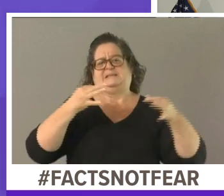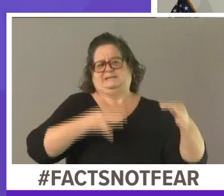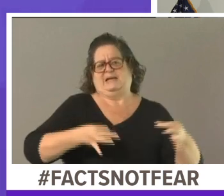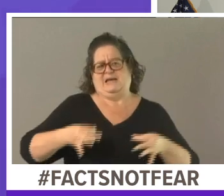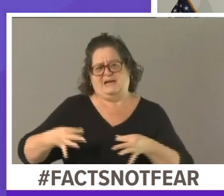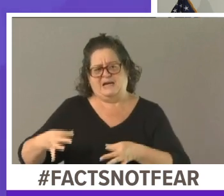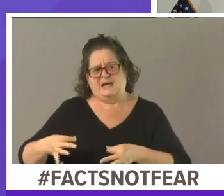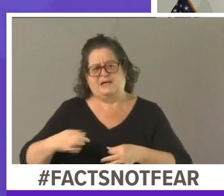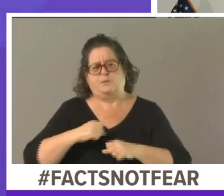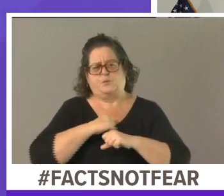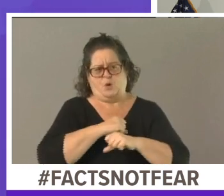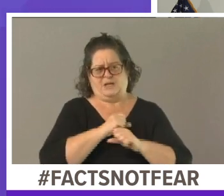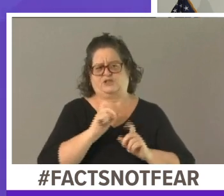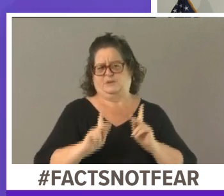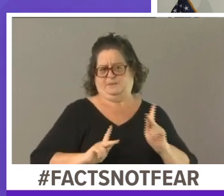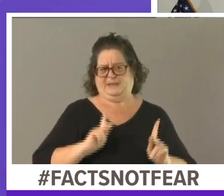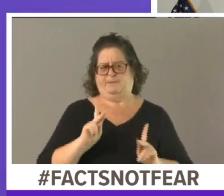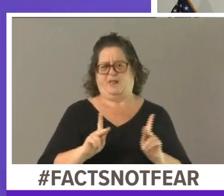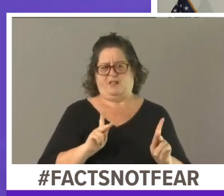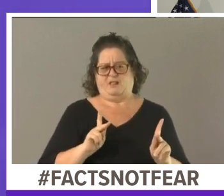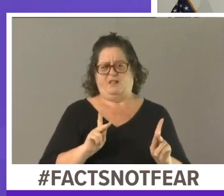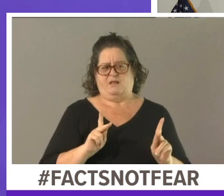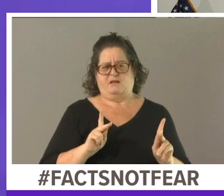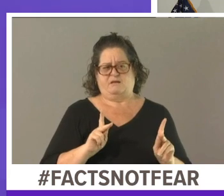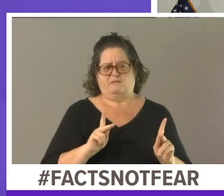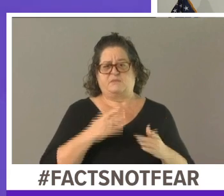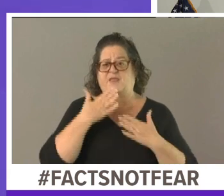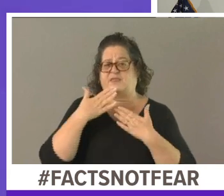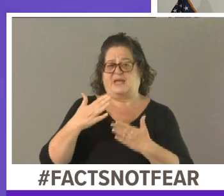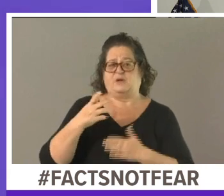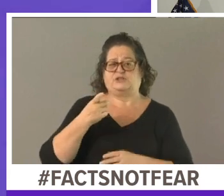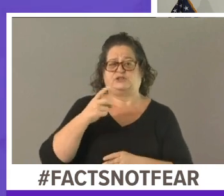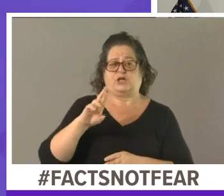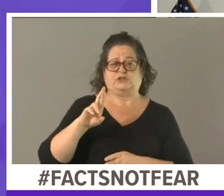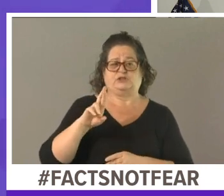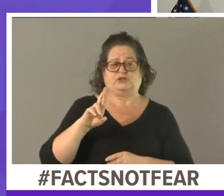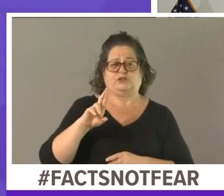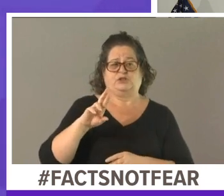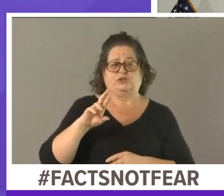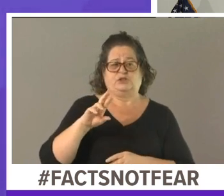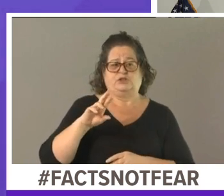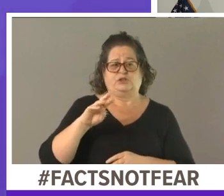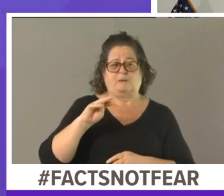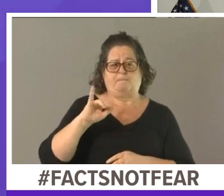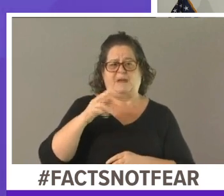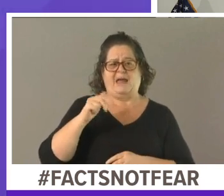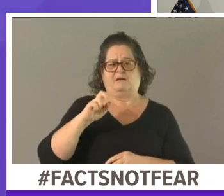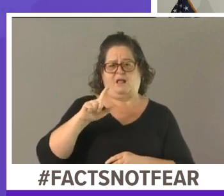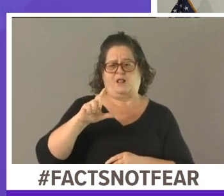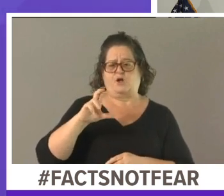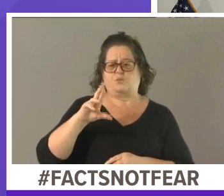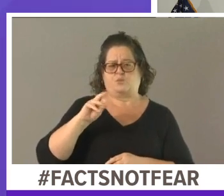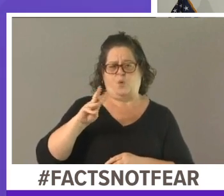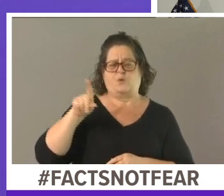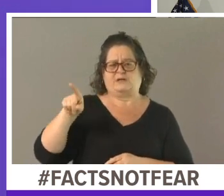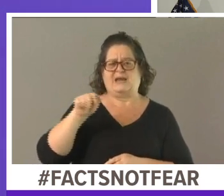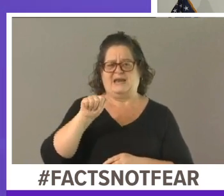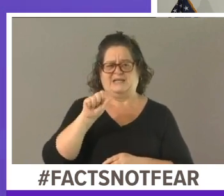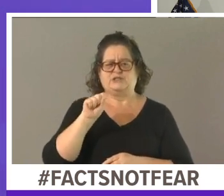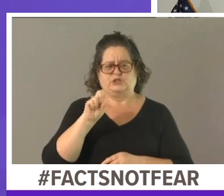say thank you to Dr. Michael Crow and the innovators at Arizona State University. They introduced the first of its